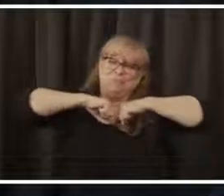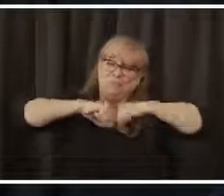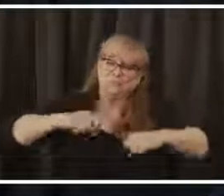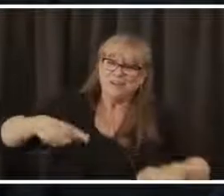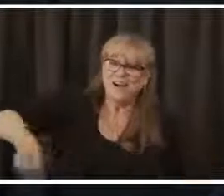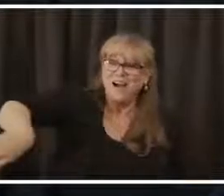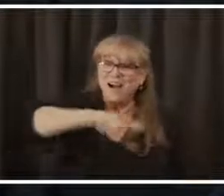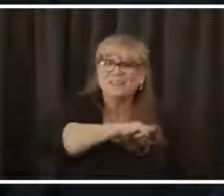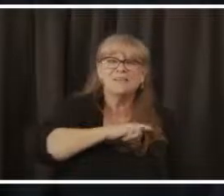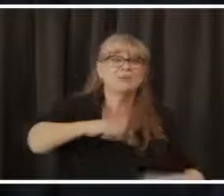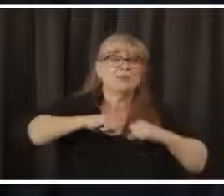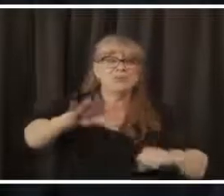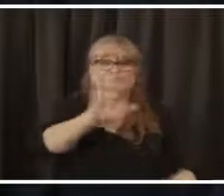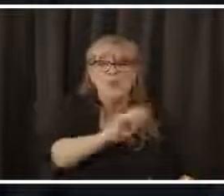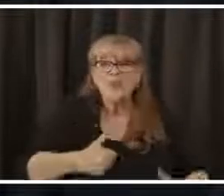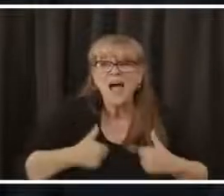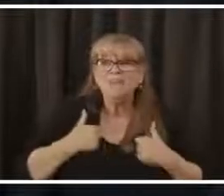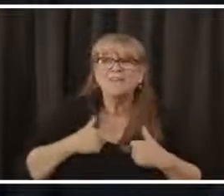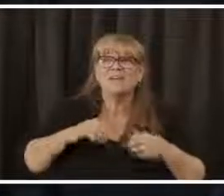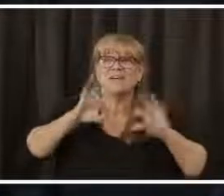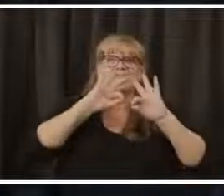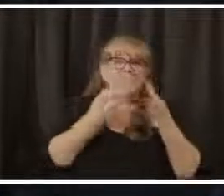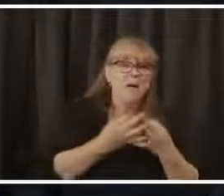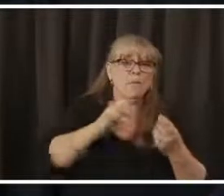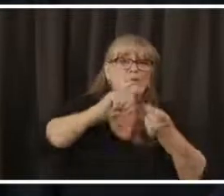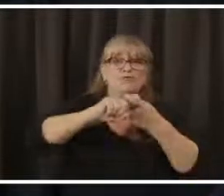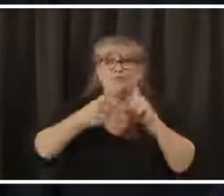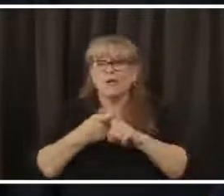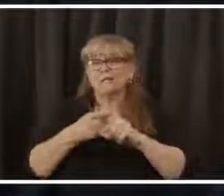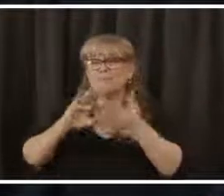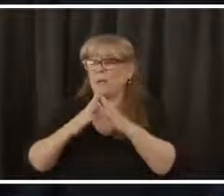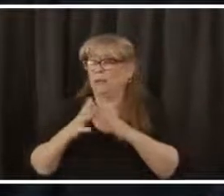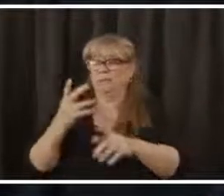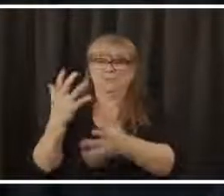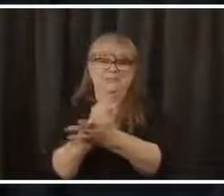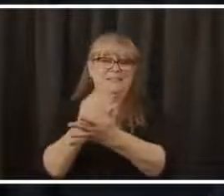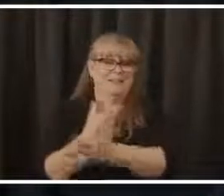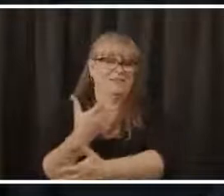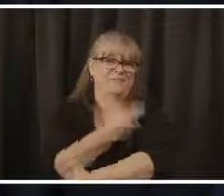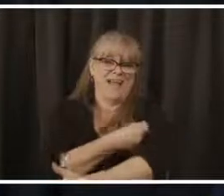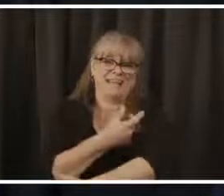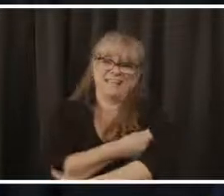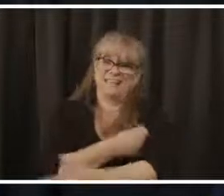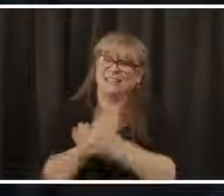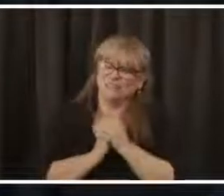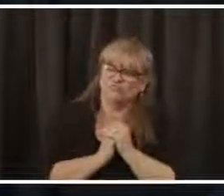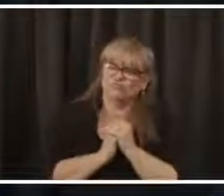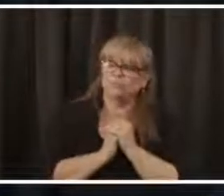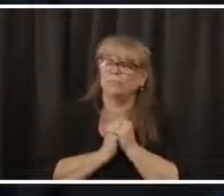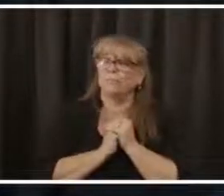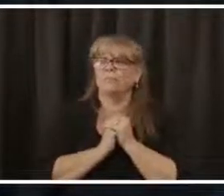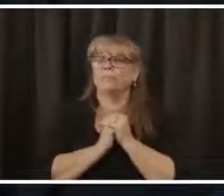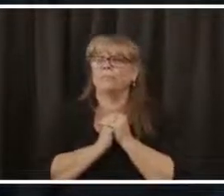your community, take advantage of that opportunity that we're working hard to present to you.